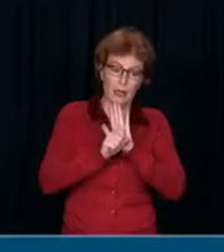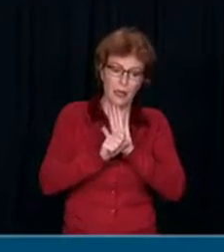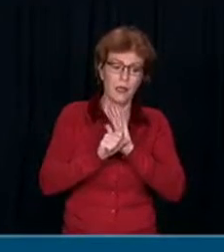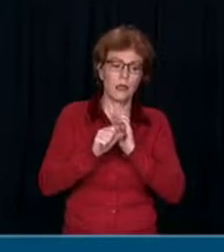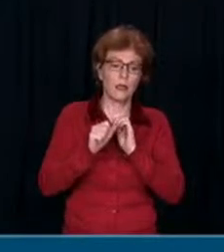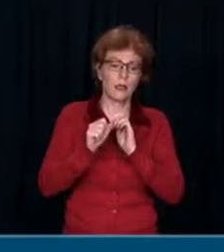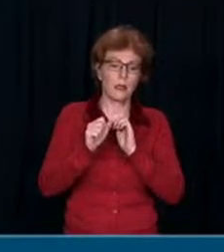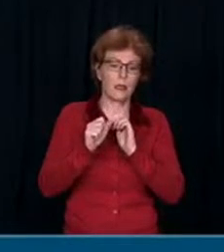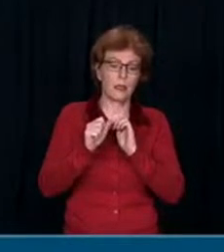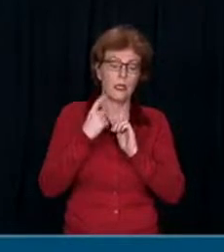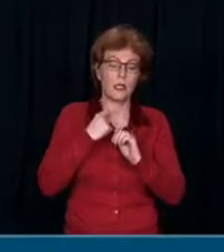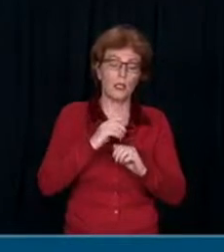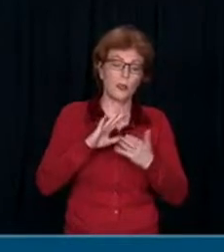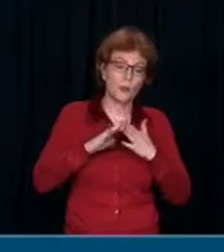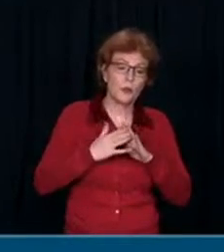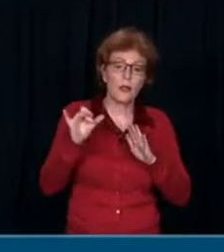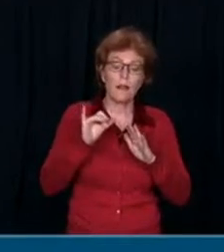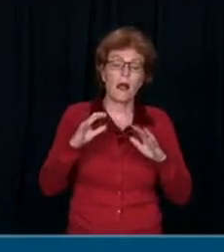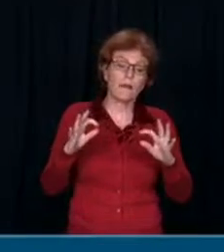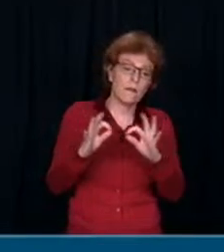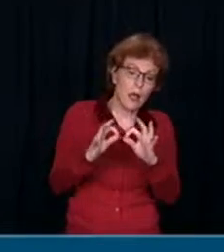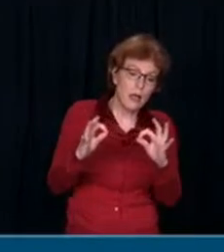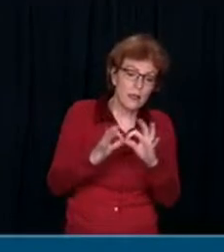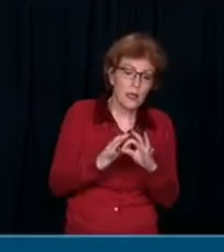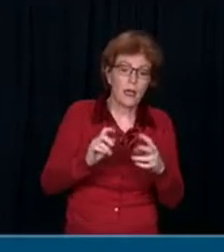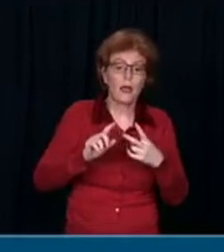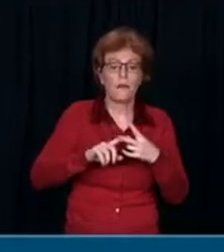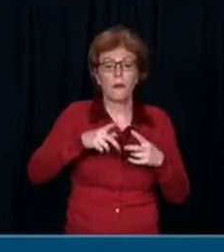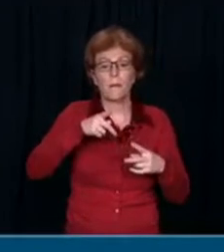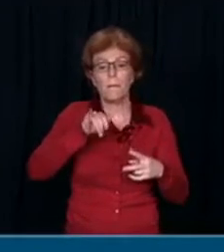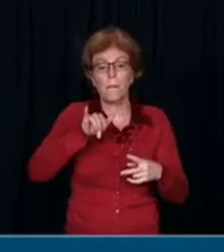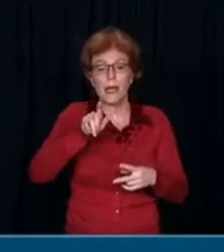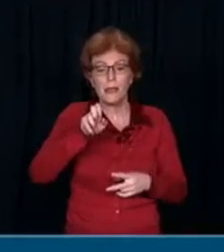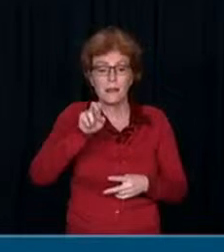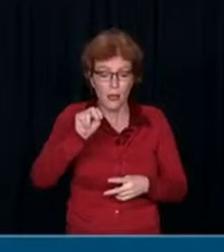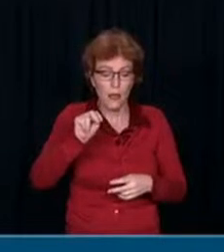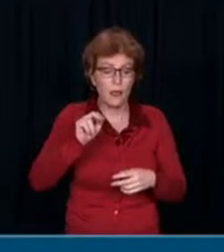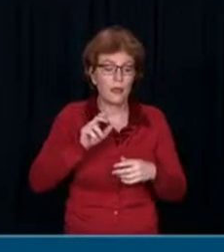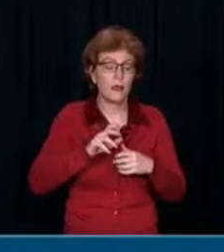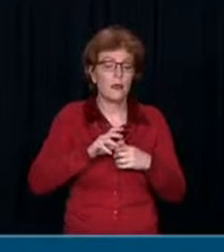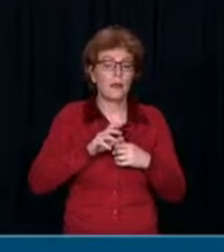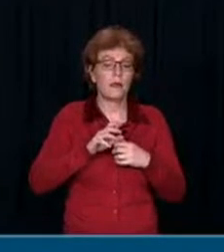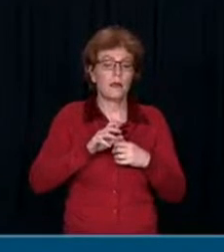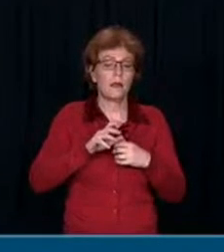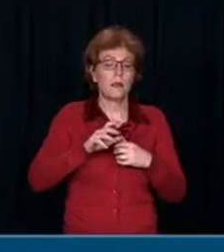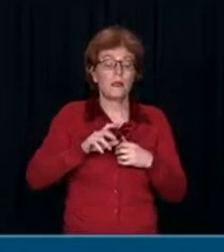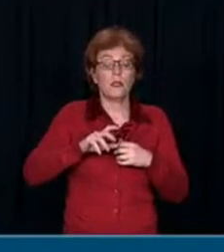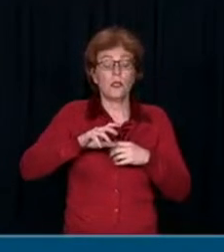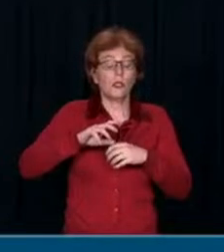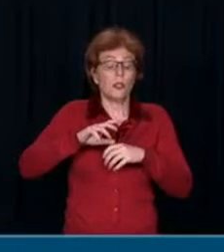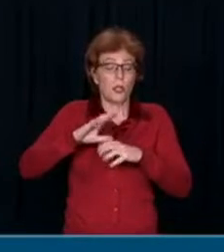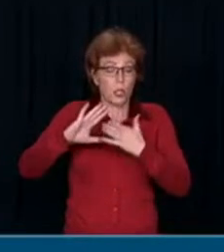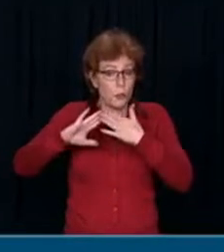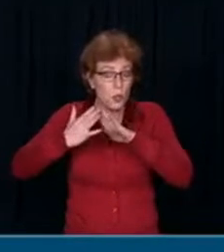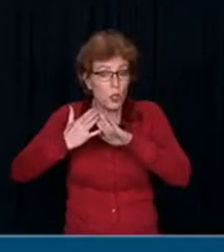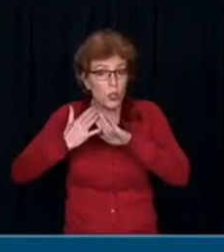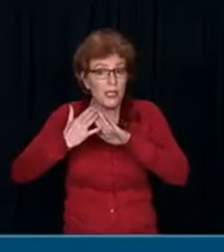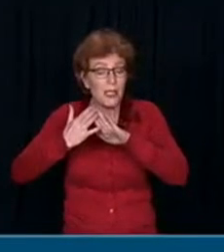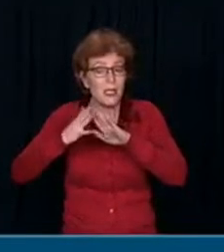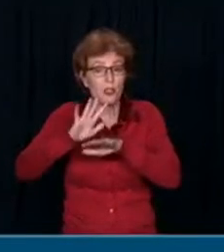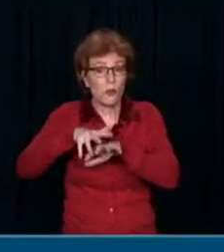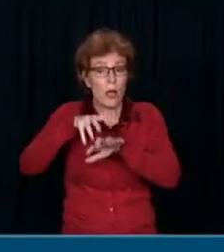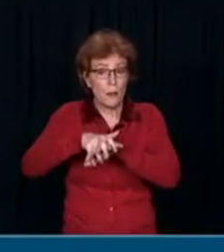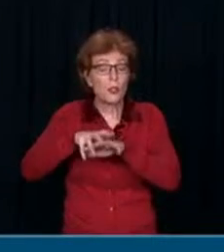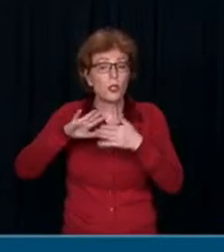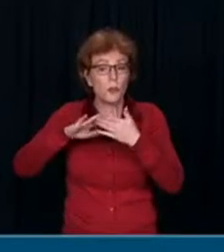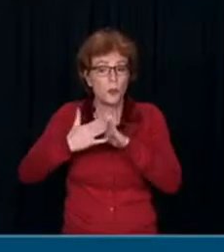in communities like Flagstaff and then Payson, on the tribal communities as well, there's a